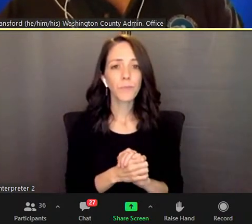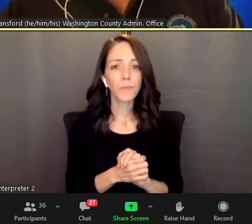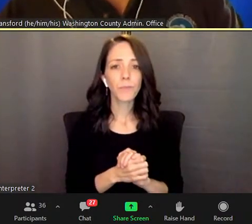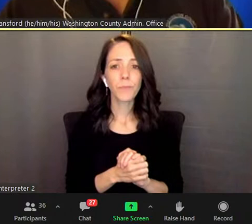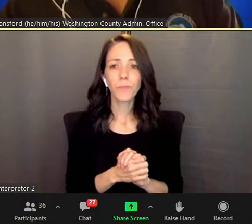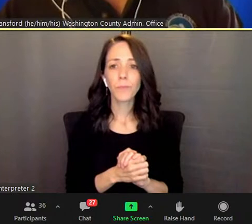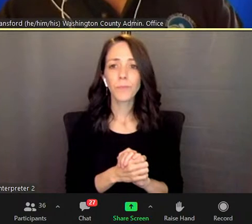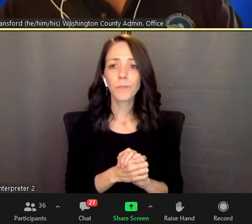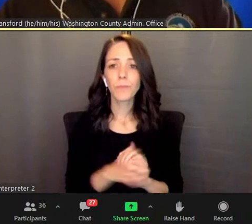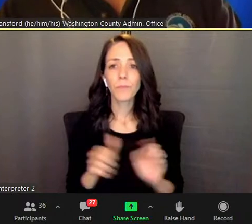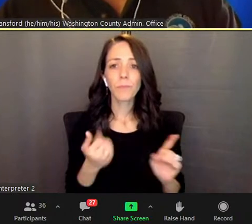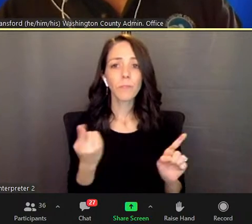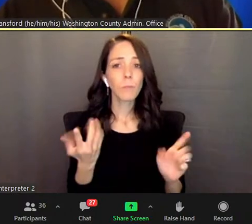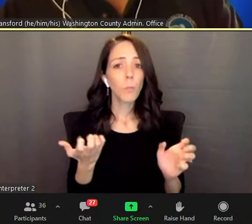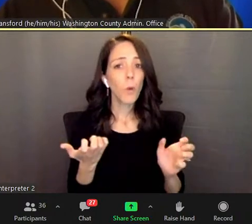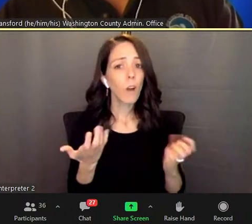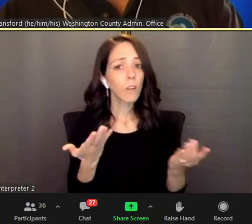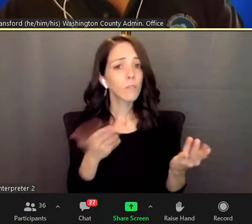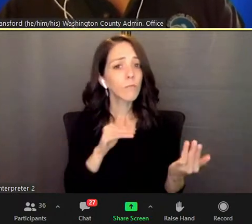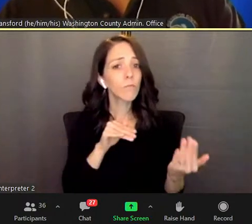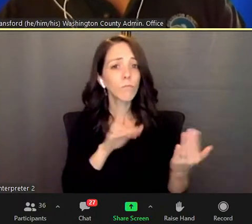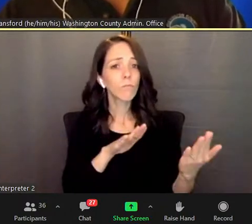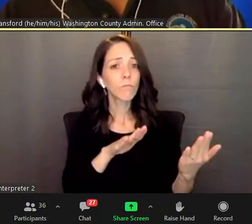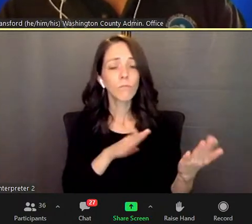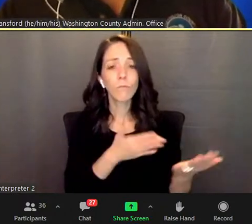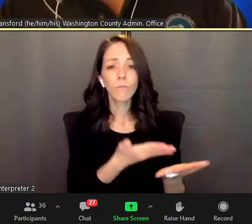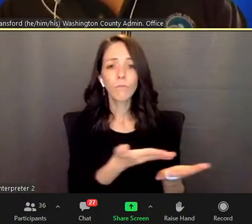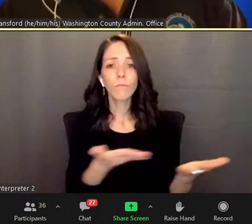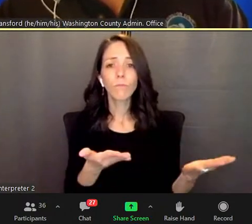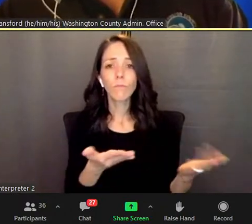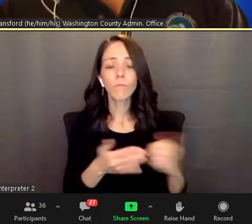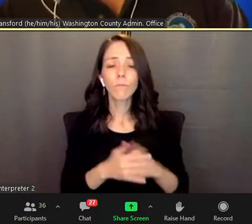haven't spoken already that wanted to address this one.